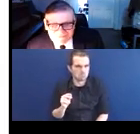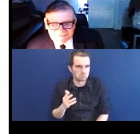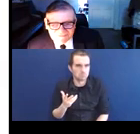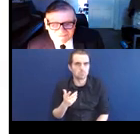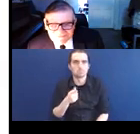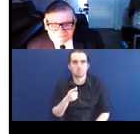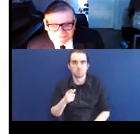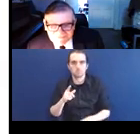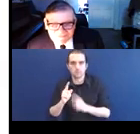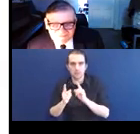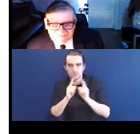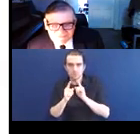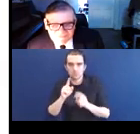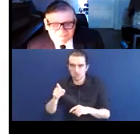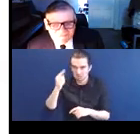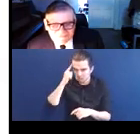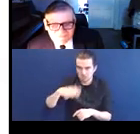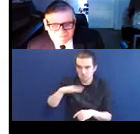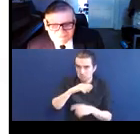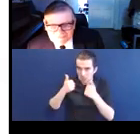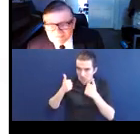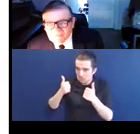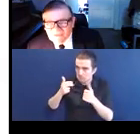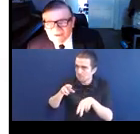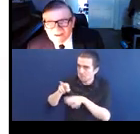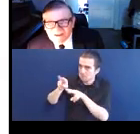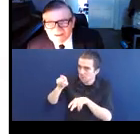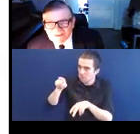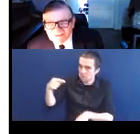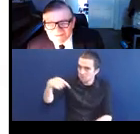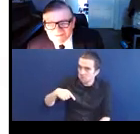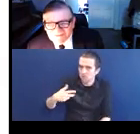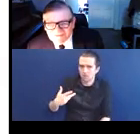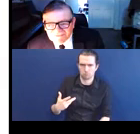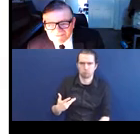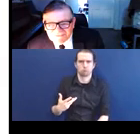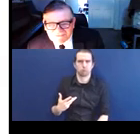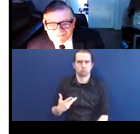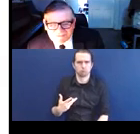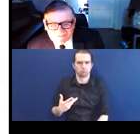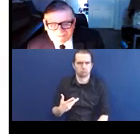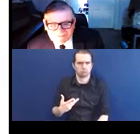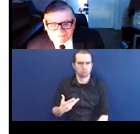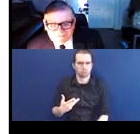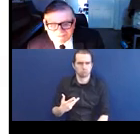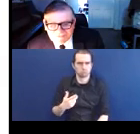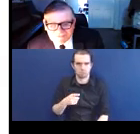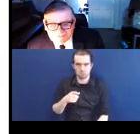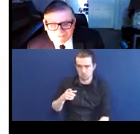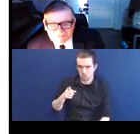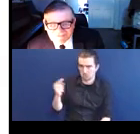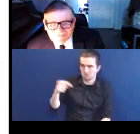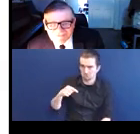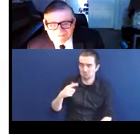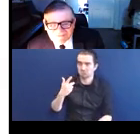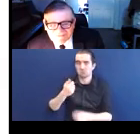Then the interviewee asked me, how do you think that the people in here are going to perceive you, and what kind of picture are you